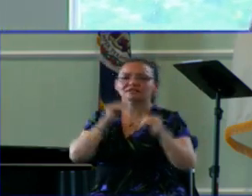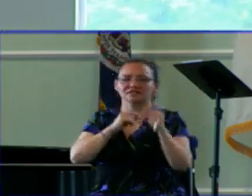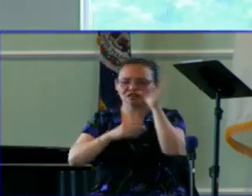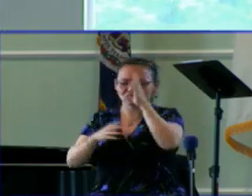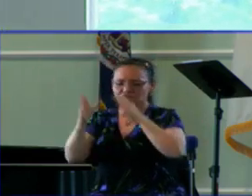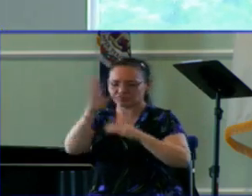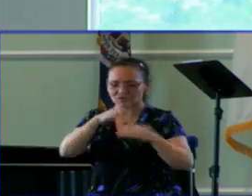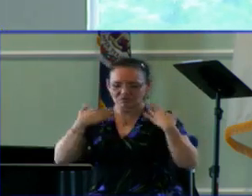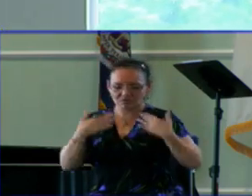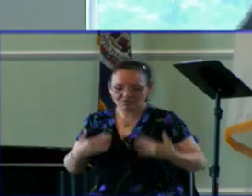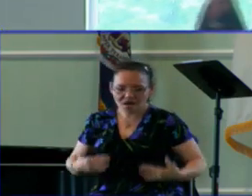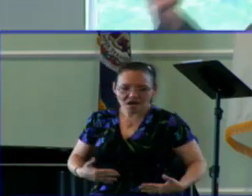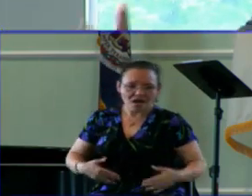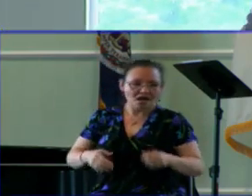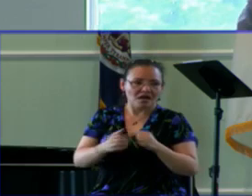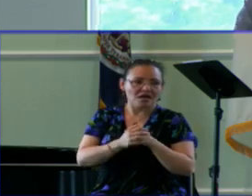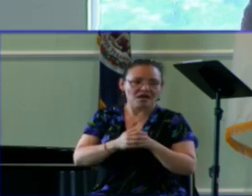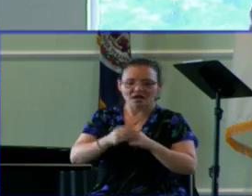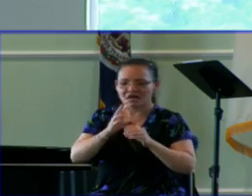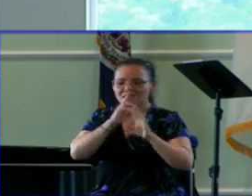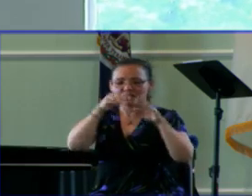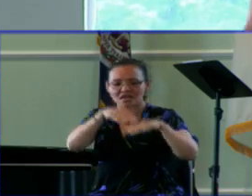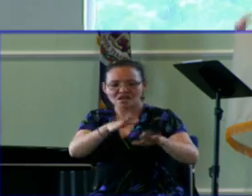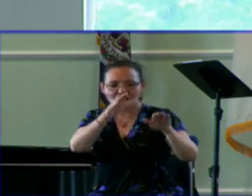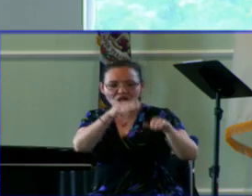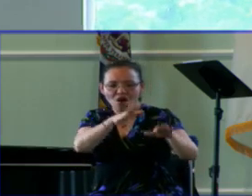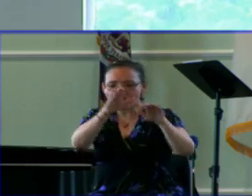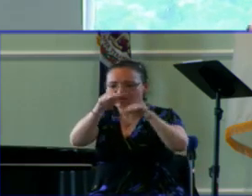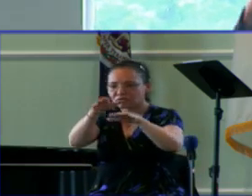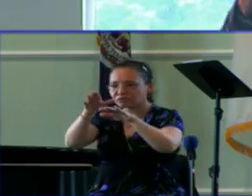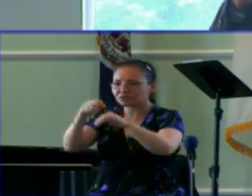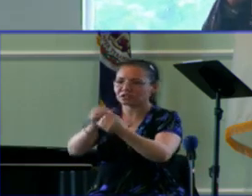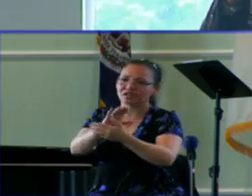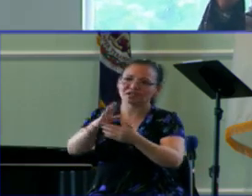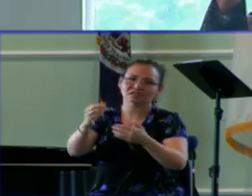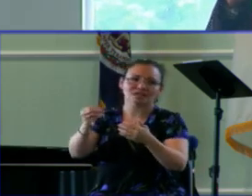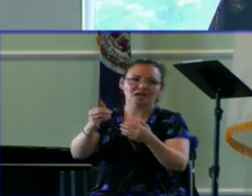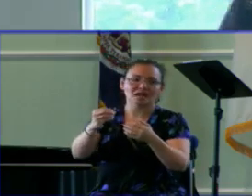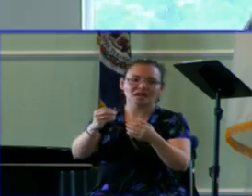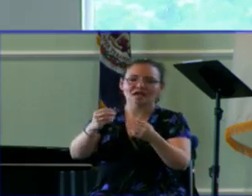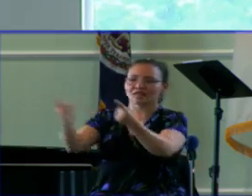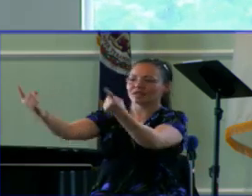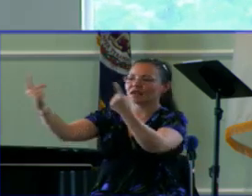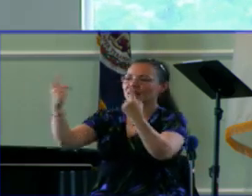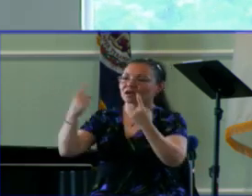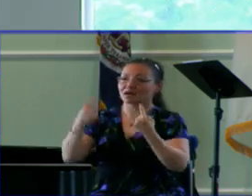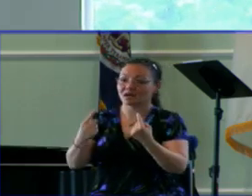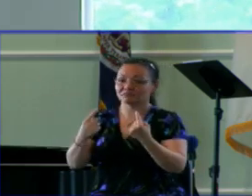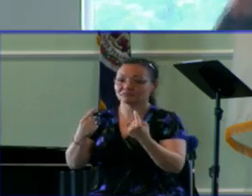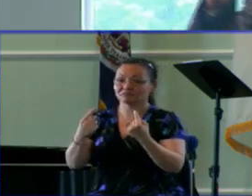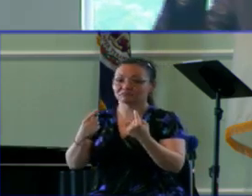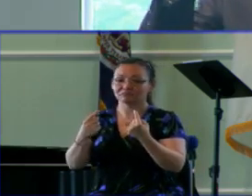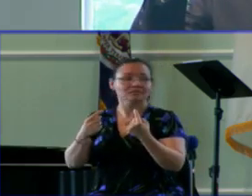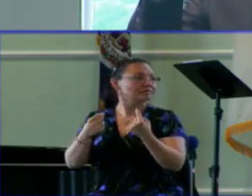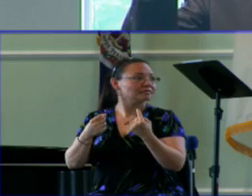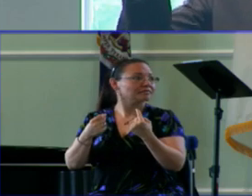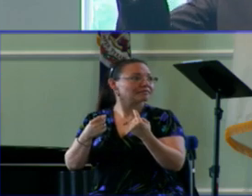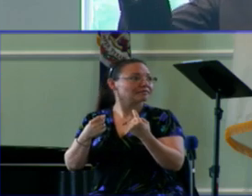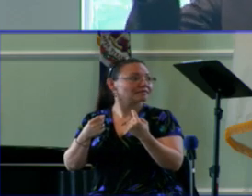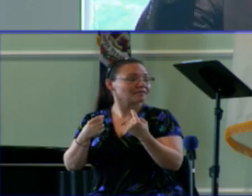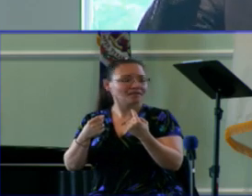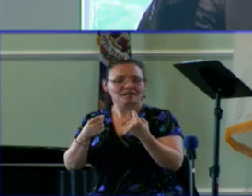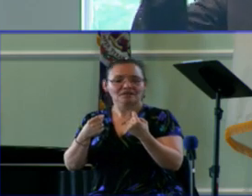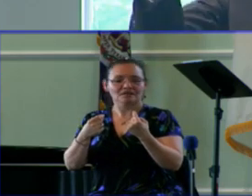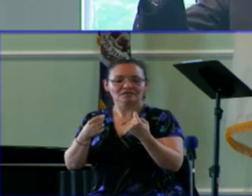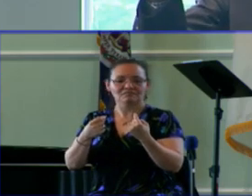body and the mysteries of the ocean and all those things. And they come, apart from God, they come to the